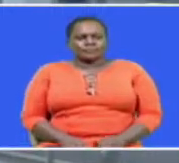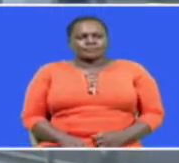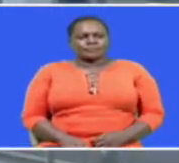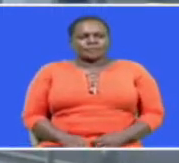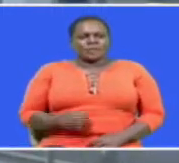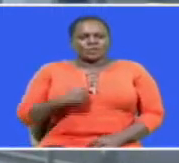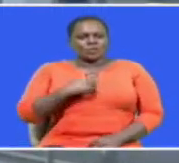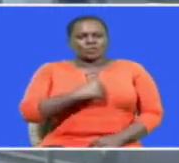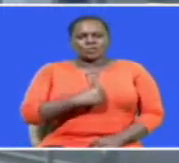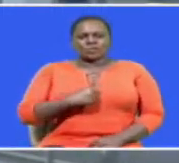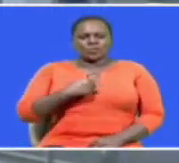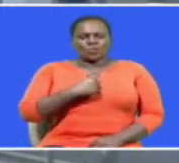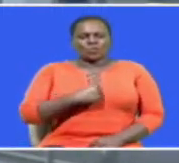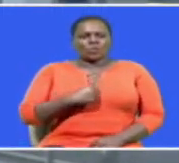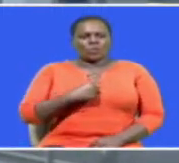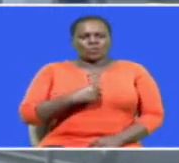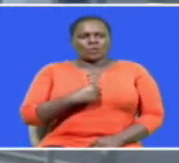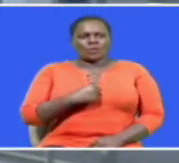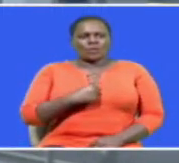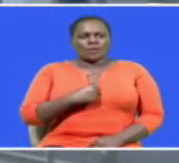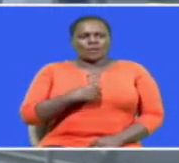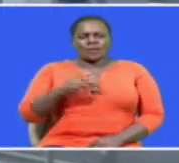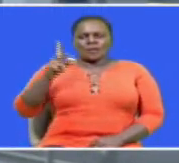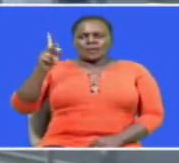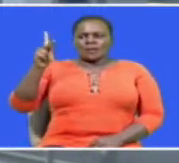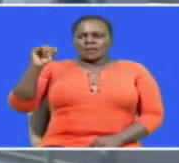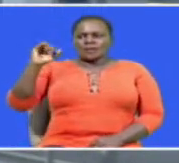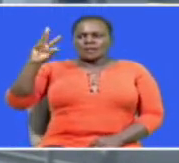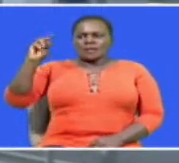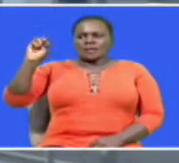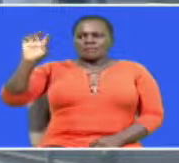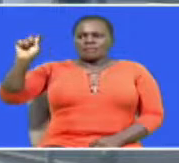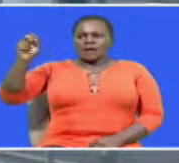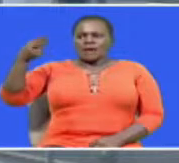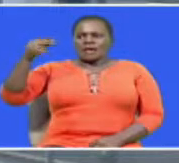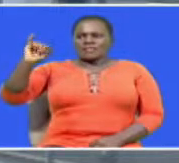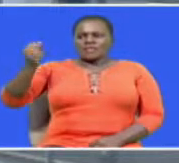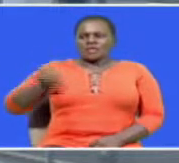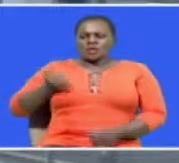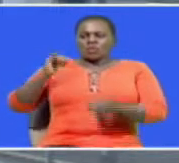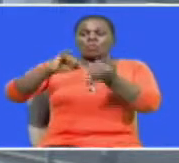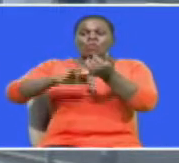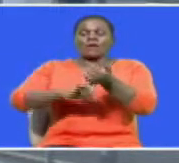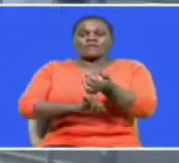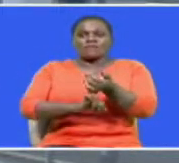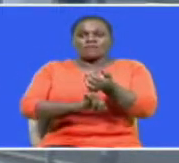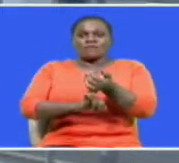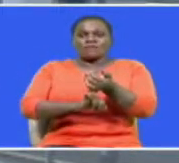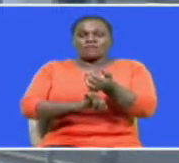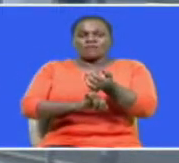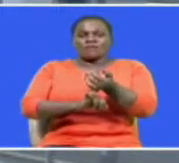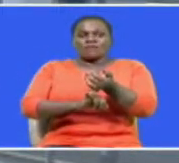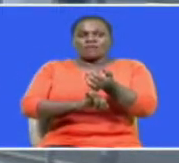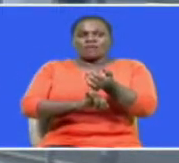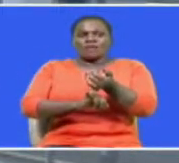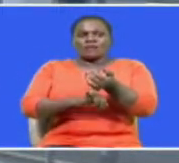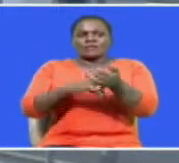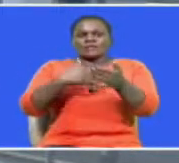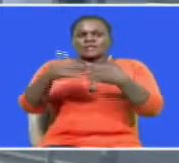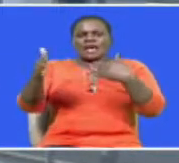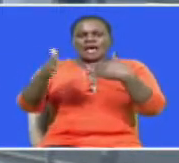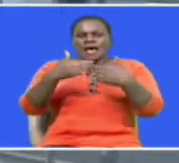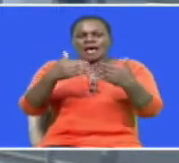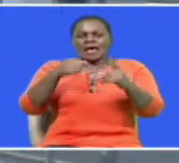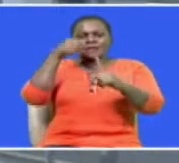All right, we do apologize for that. But moving on, the late Mukami Kimathi, widow to Kenya's freedom fighter, Dedan Kimathi, and a symbol of Kenya's fight